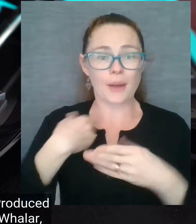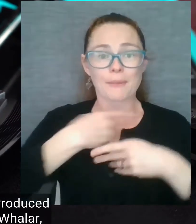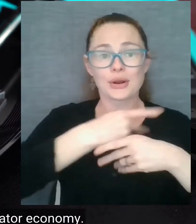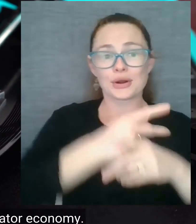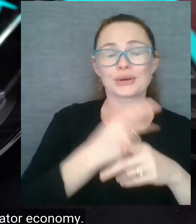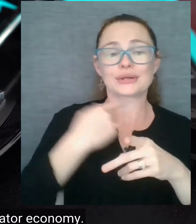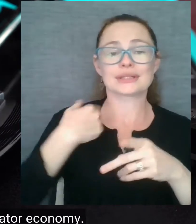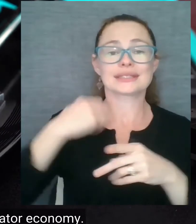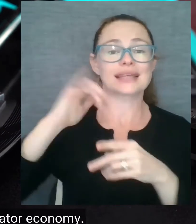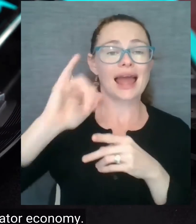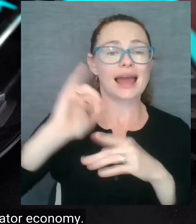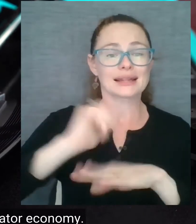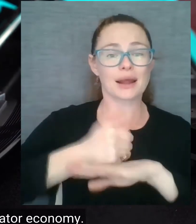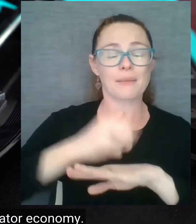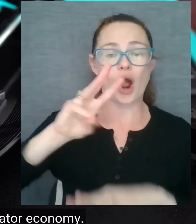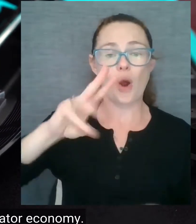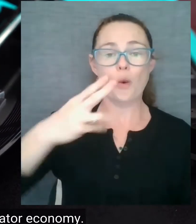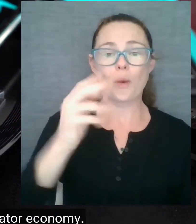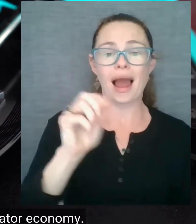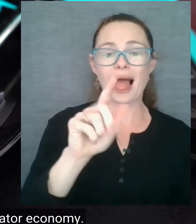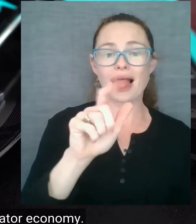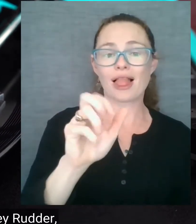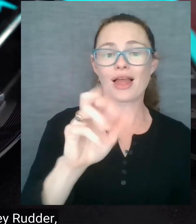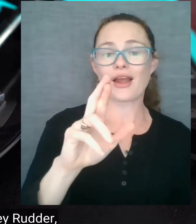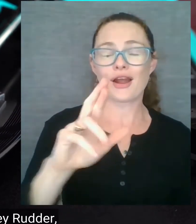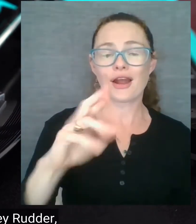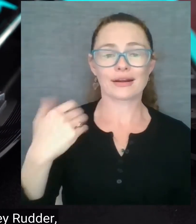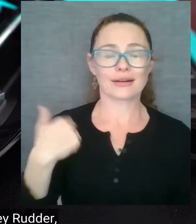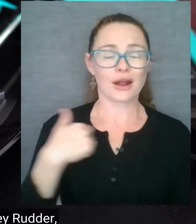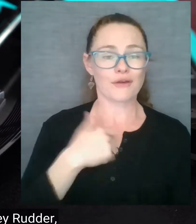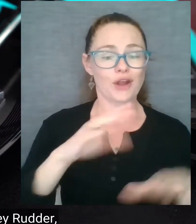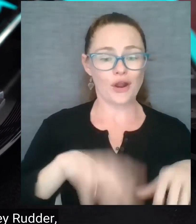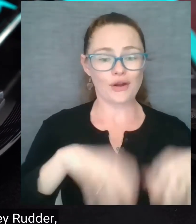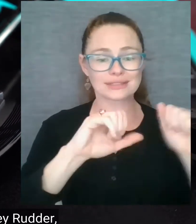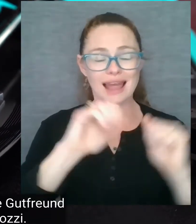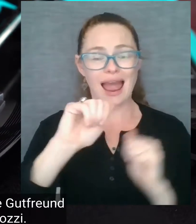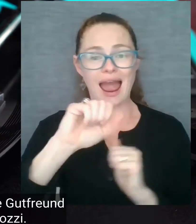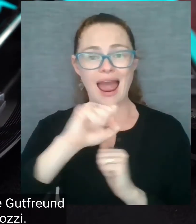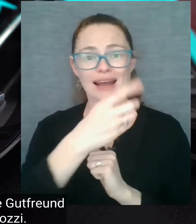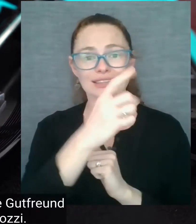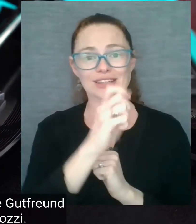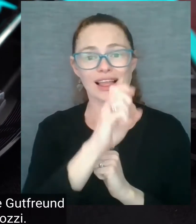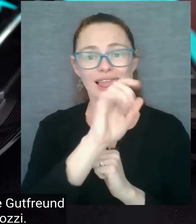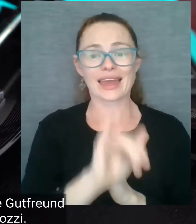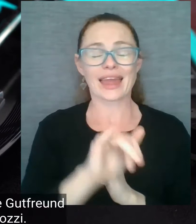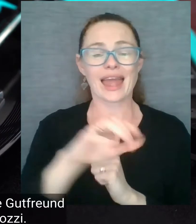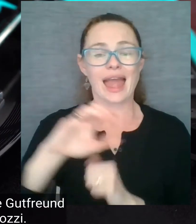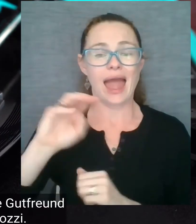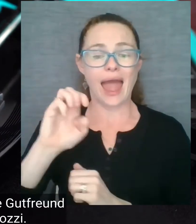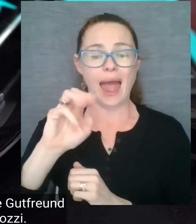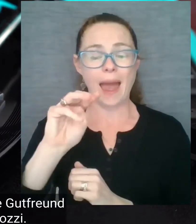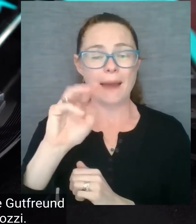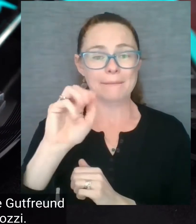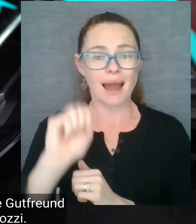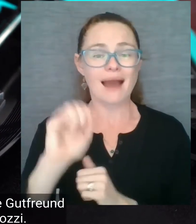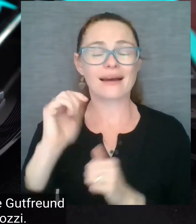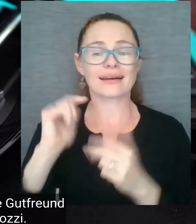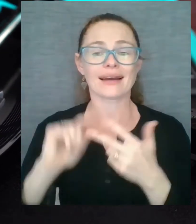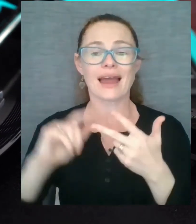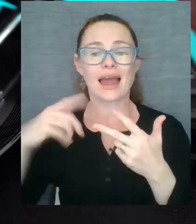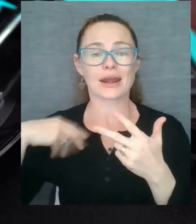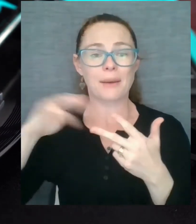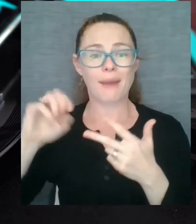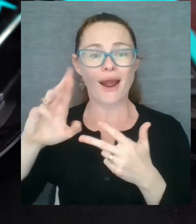Whalar. Whalar, we power the creator economy. With your hosts Ashley Rudder, Emma Harman, Jamie Gutfreund, and Marco